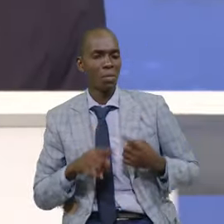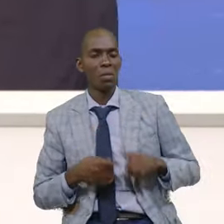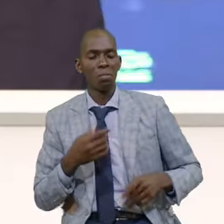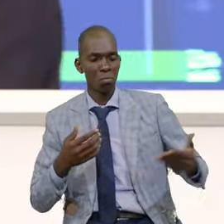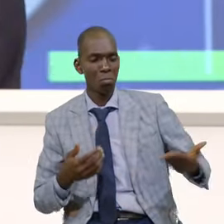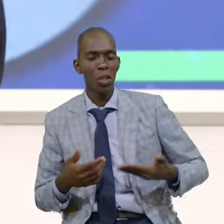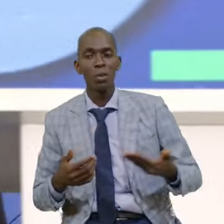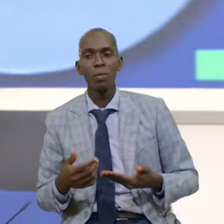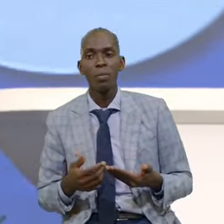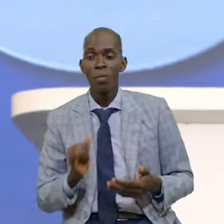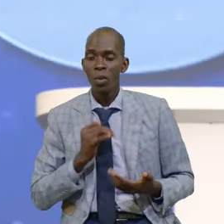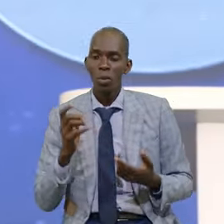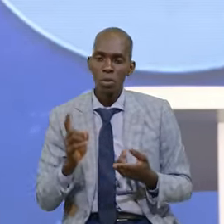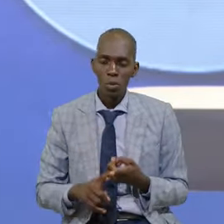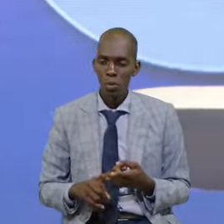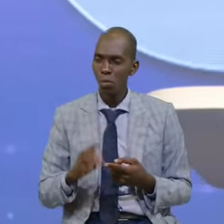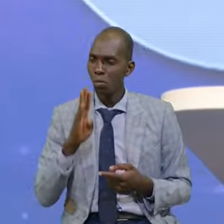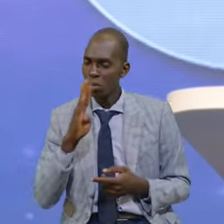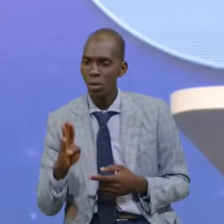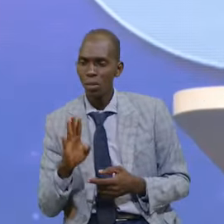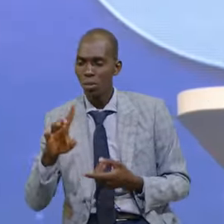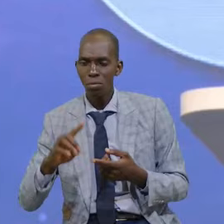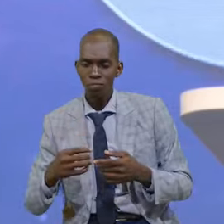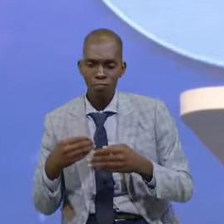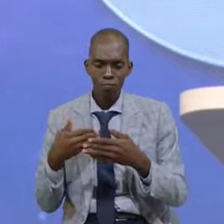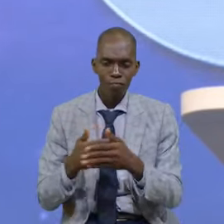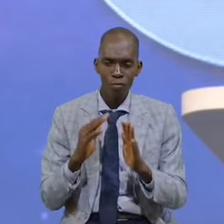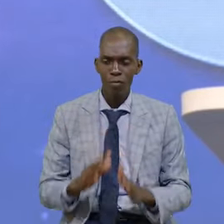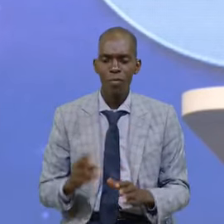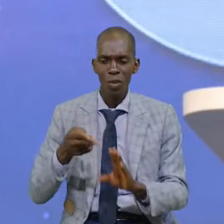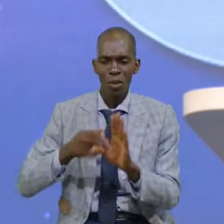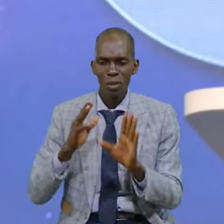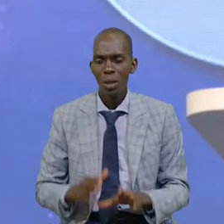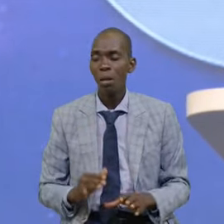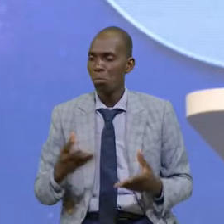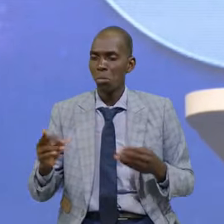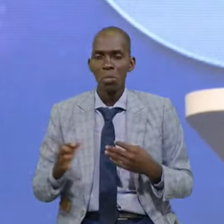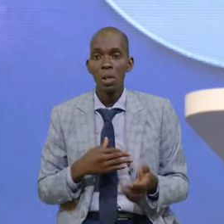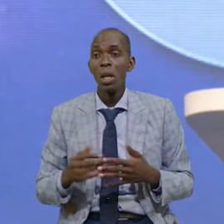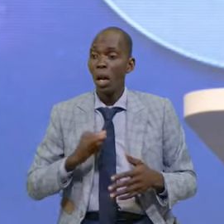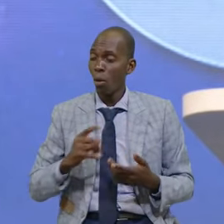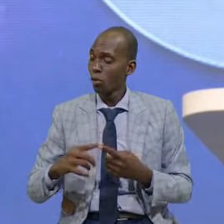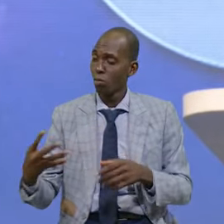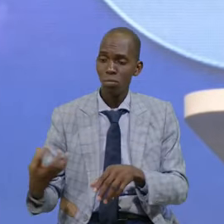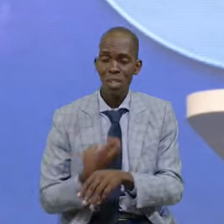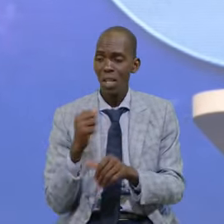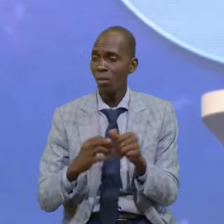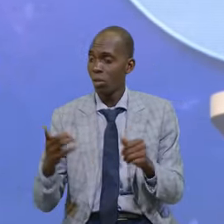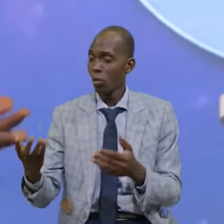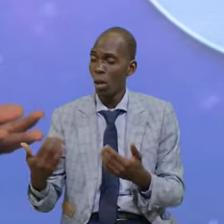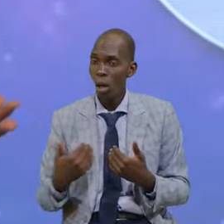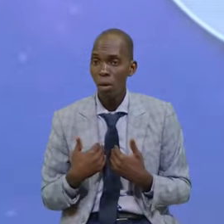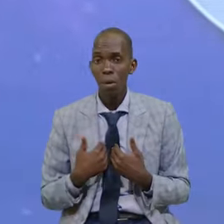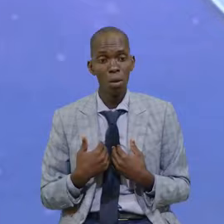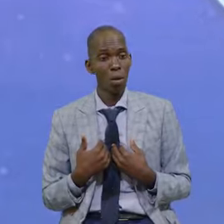Of course, here am I. And I want to have, and I want to take everything you have. Look,